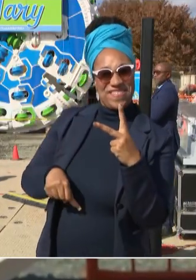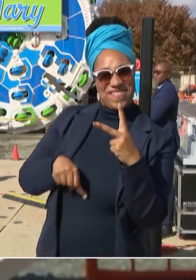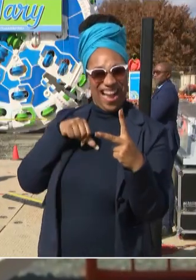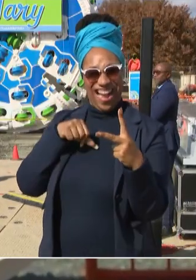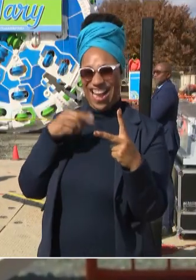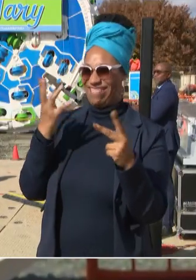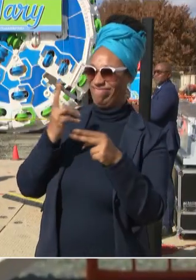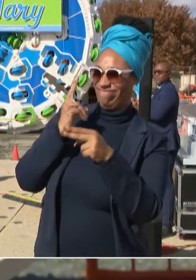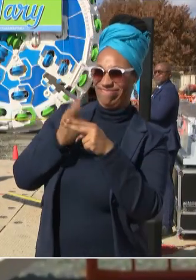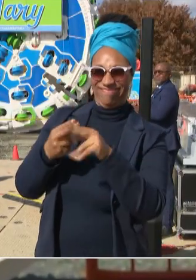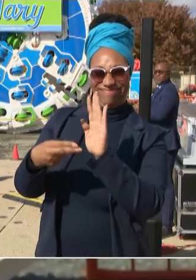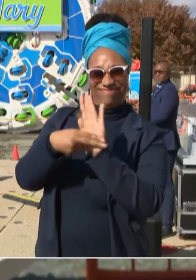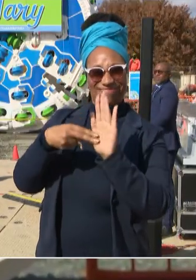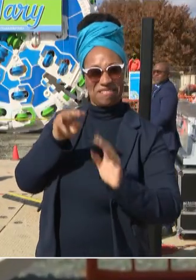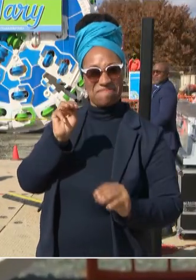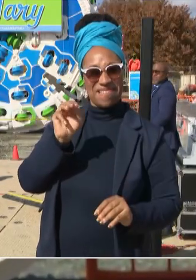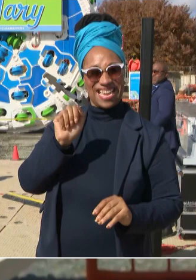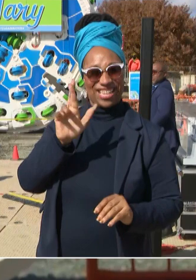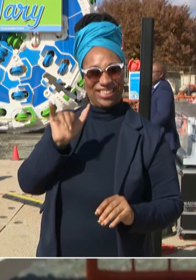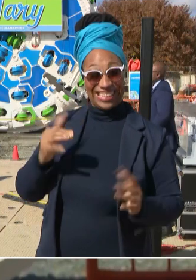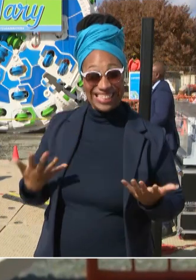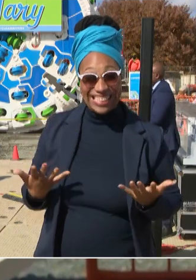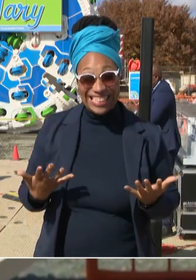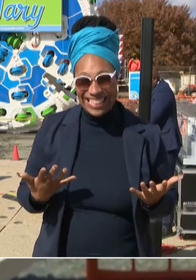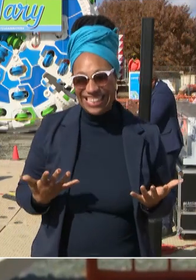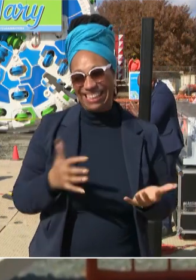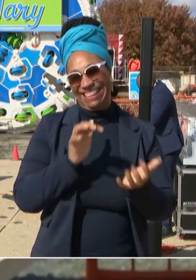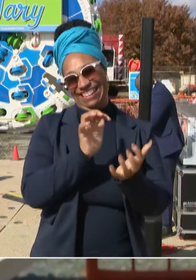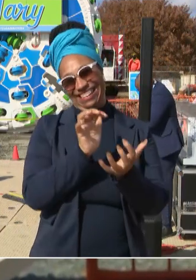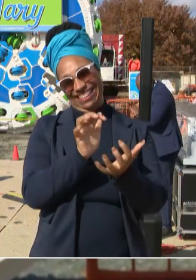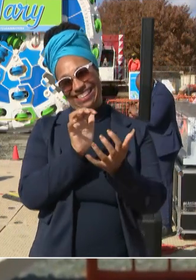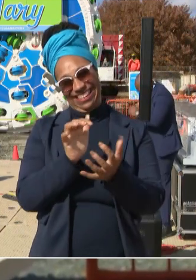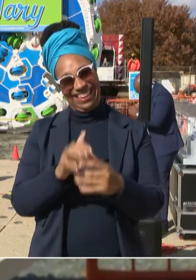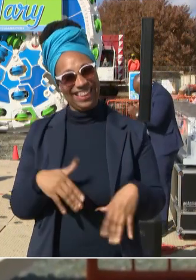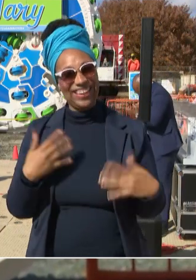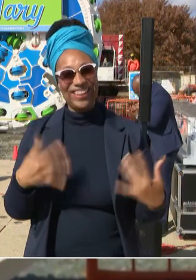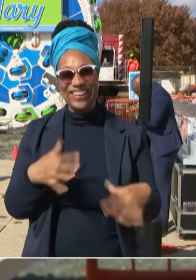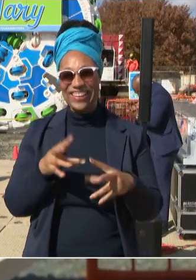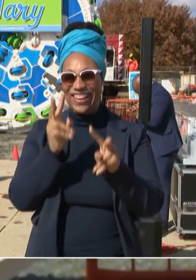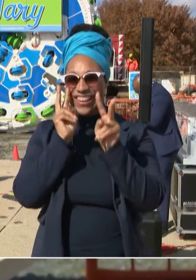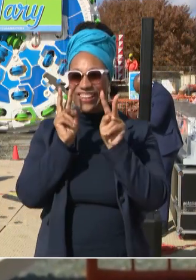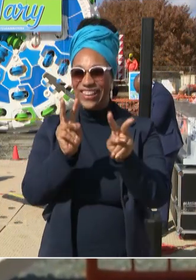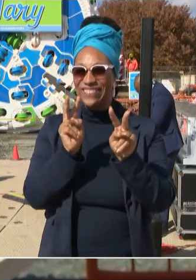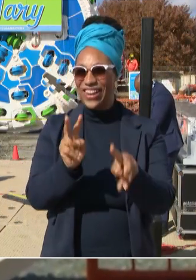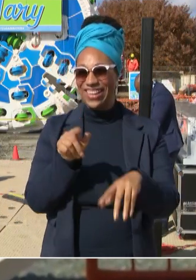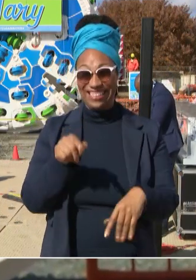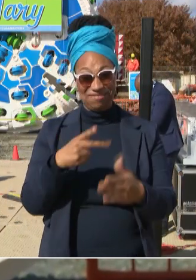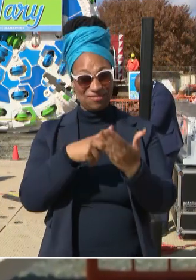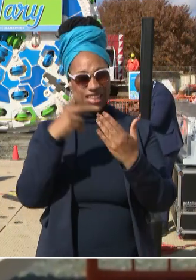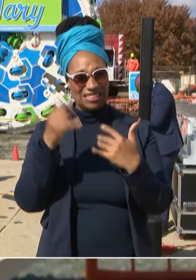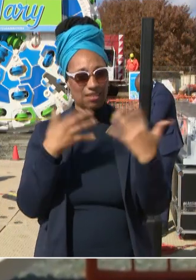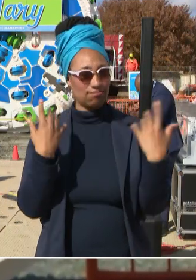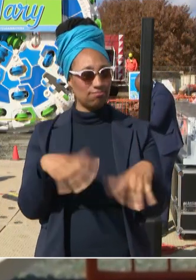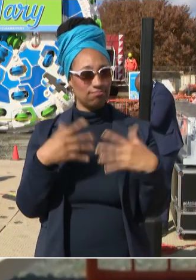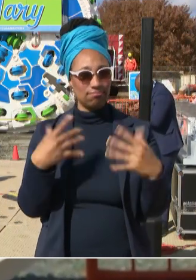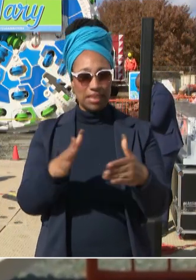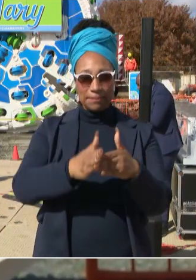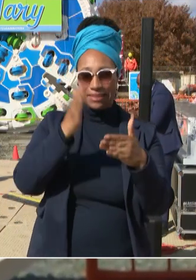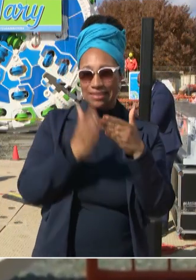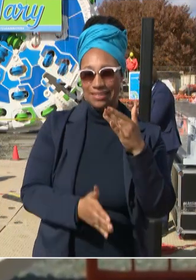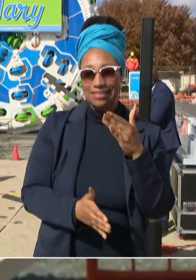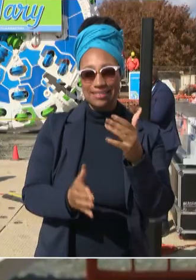I am very excited for the next phase of the Clean Rivers Project, and to get that done, the